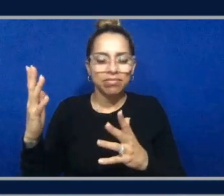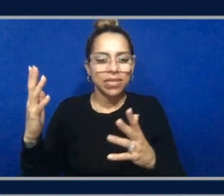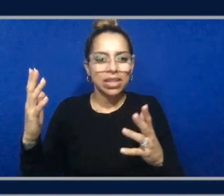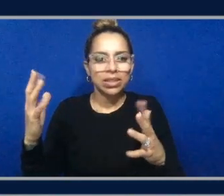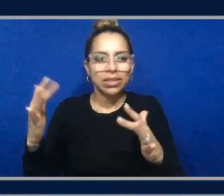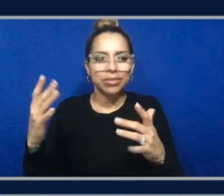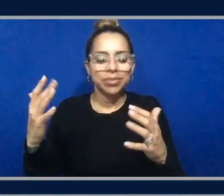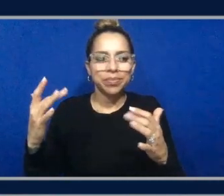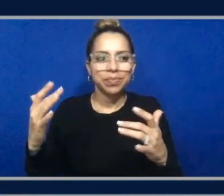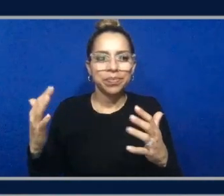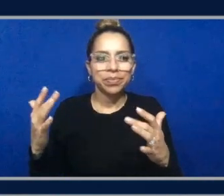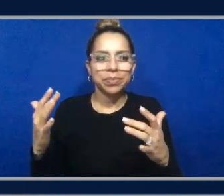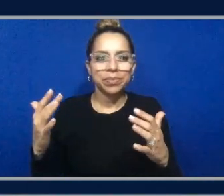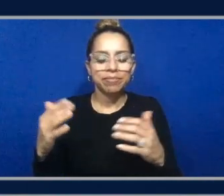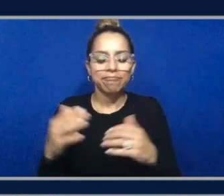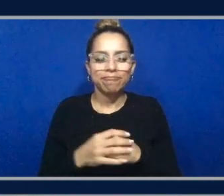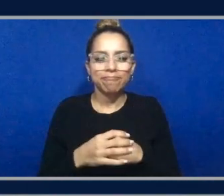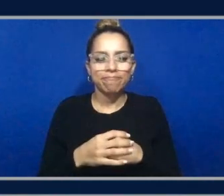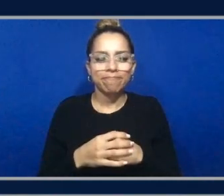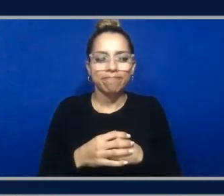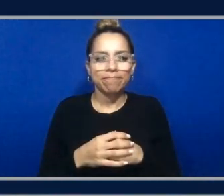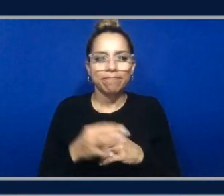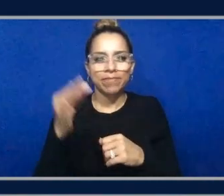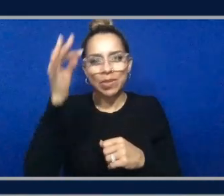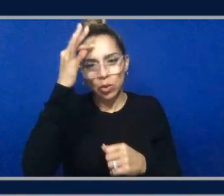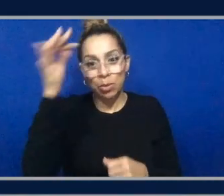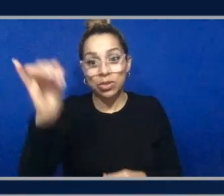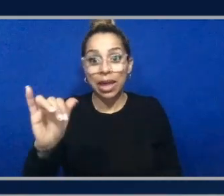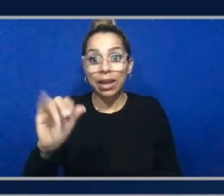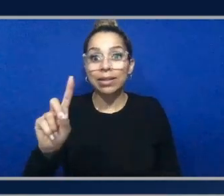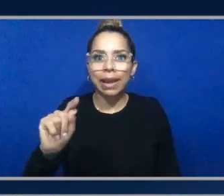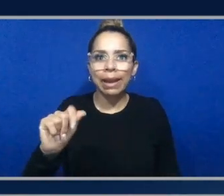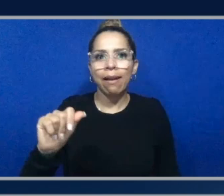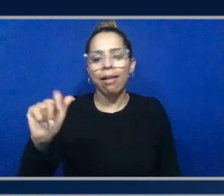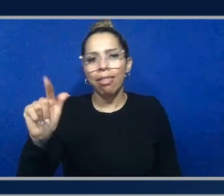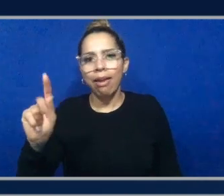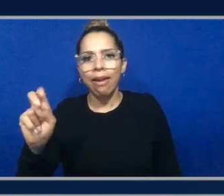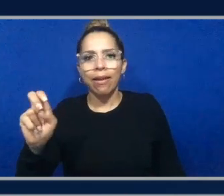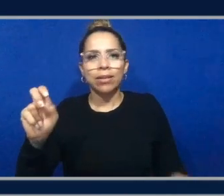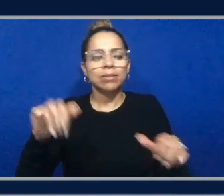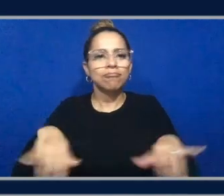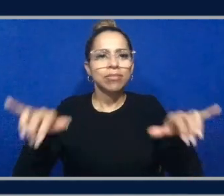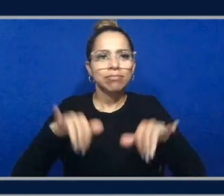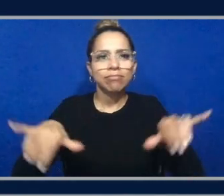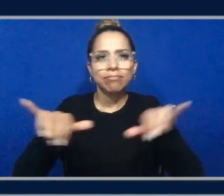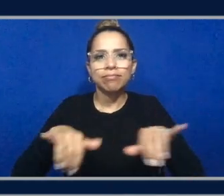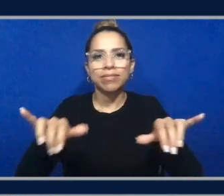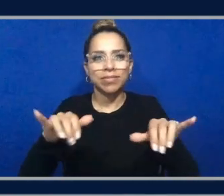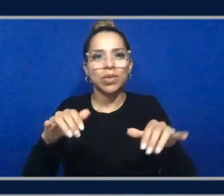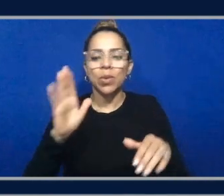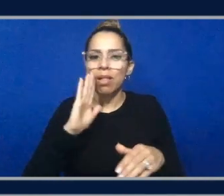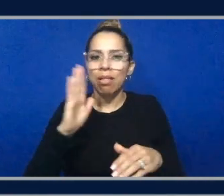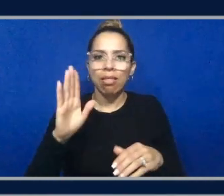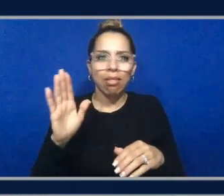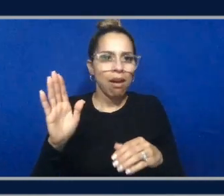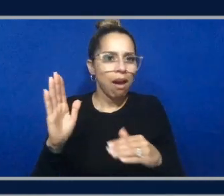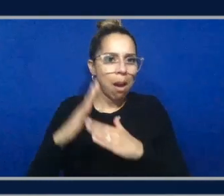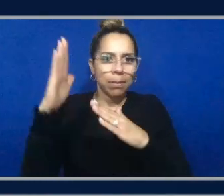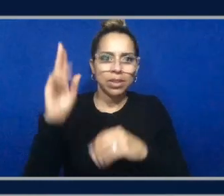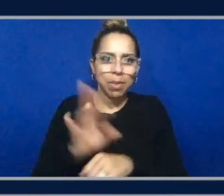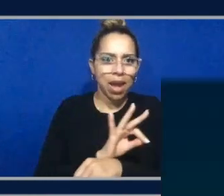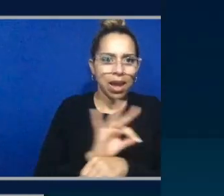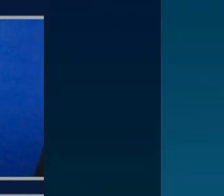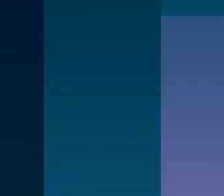the data lake, typical kind of thing. And so we're going to optimize for that. So I see a namespace. I even saw Athena quick